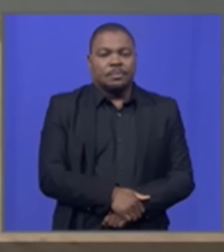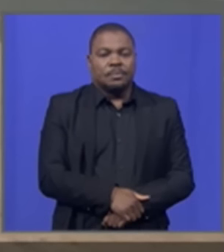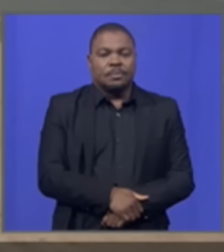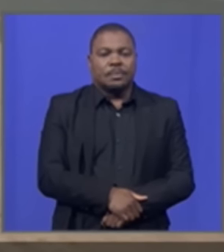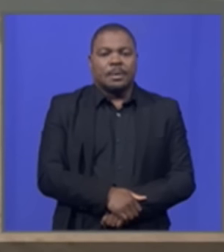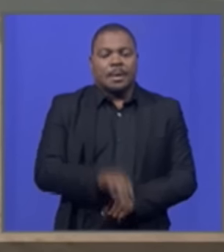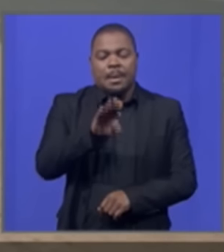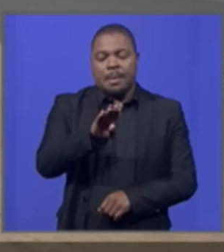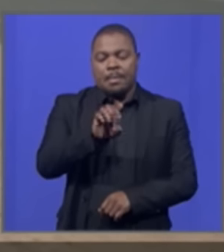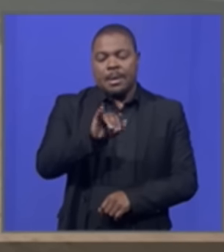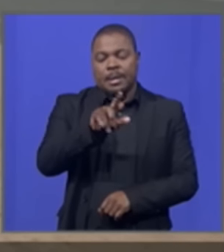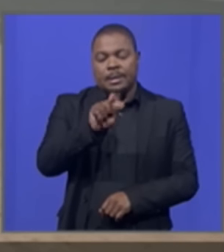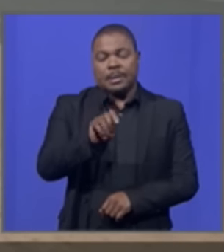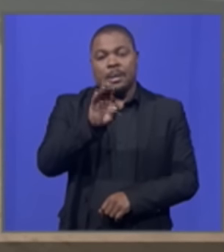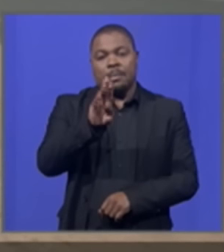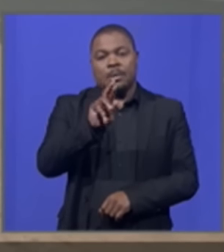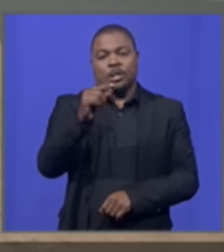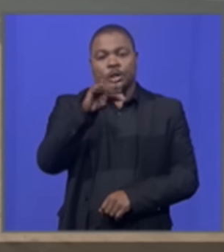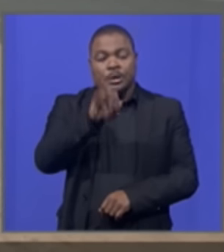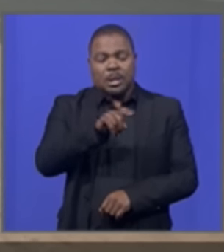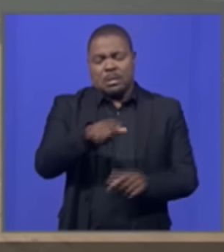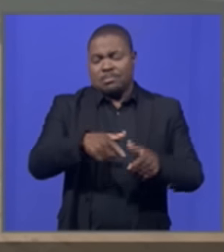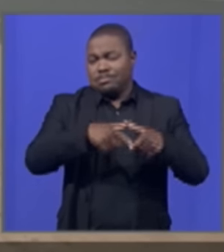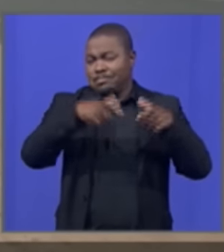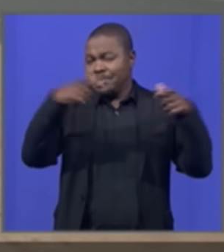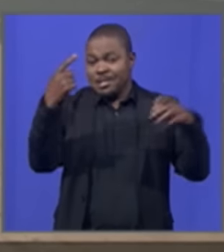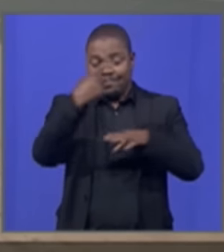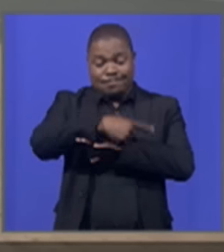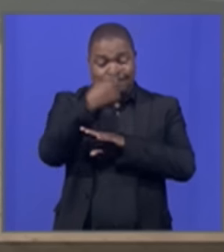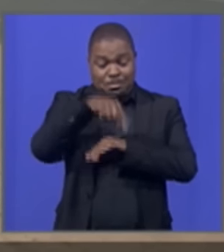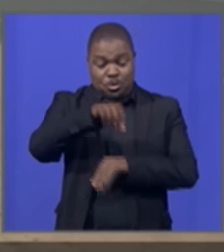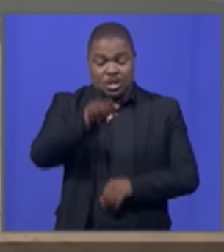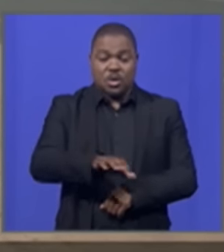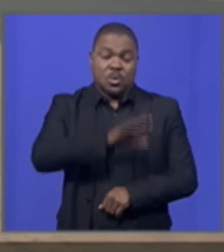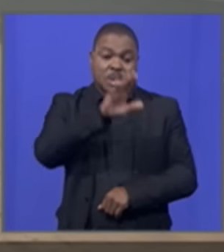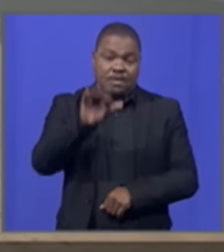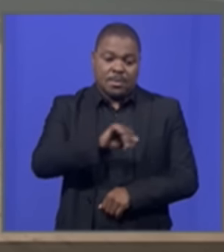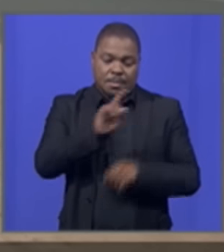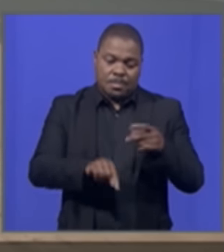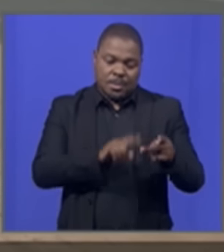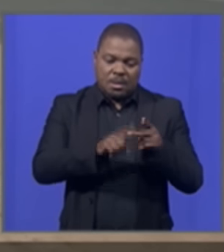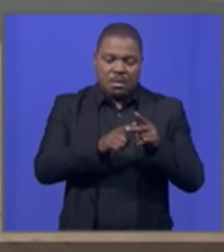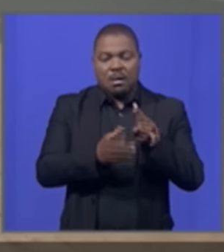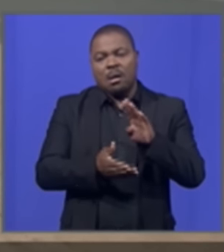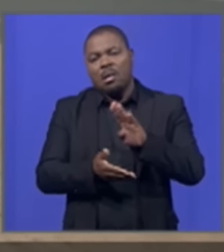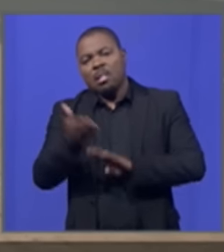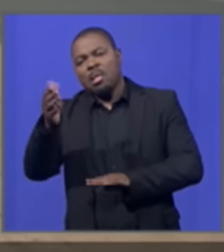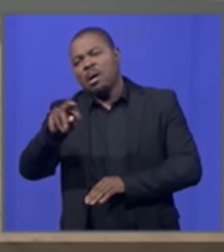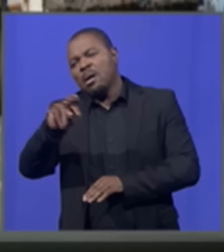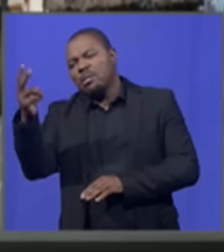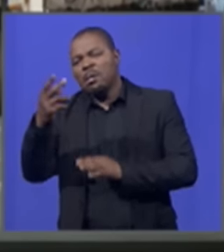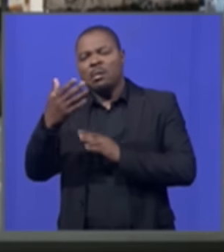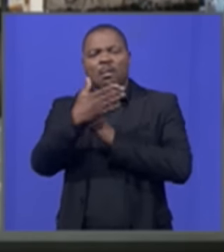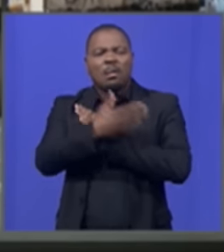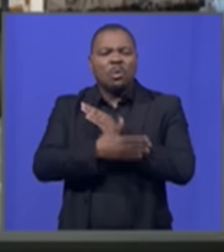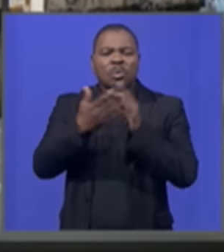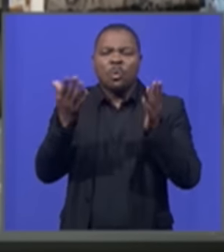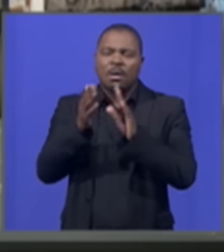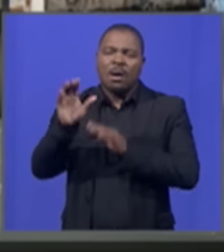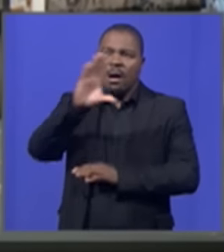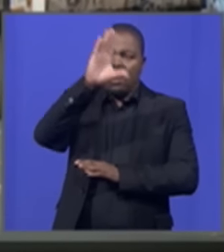Mollwane wa Beitbridge ko mongwe wa mellwane ye megolo ka mono Afrika Borwa gape ke tsela ya go tsena dinageng tše mmalwa ka kontinenteng ya